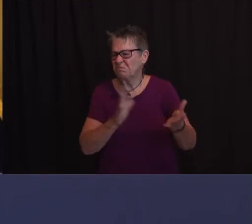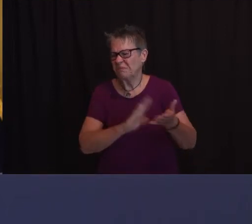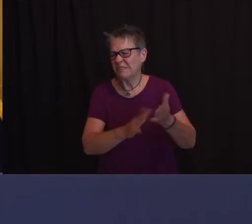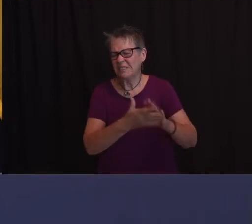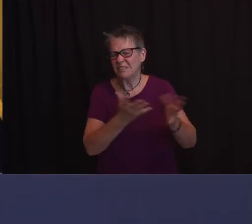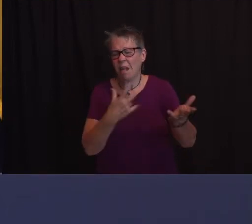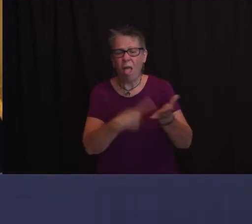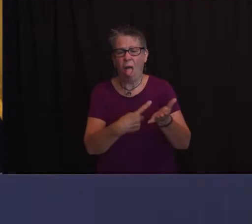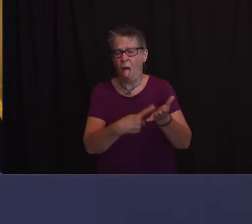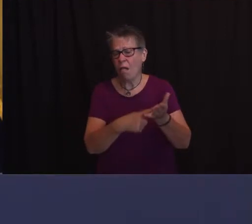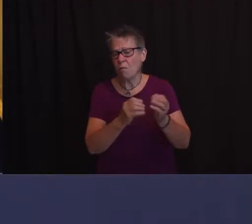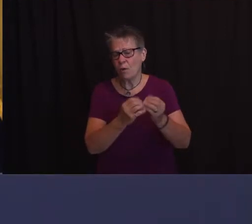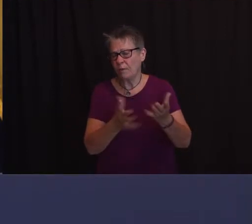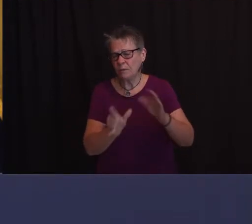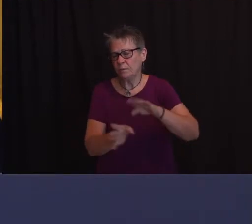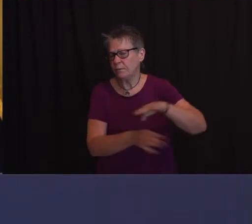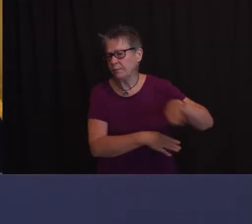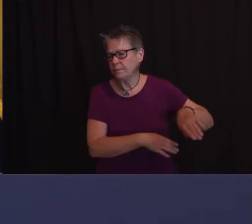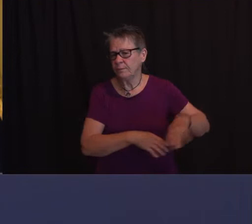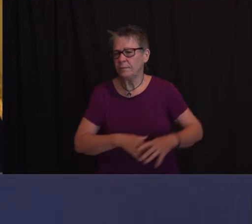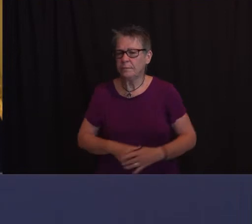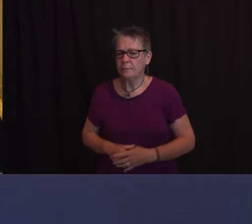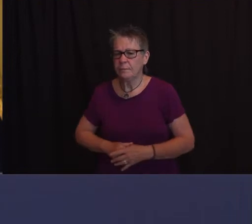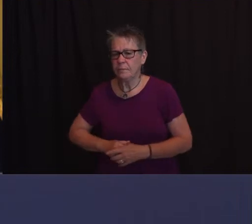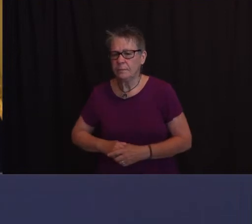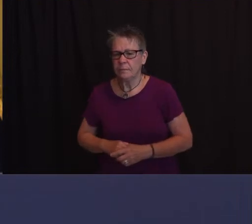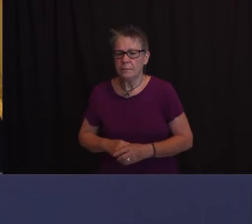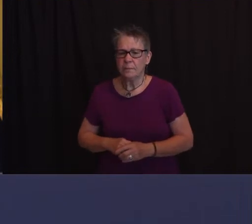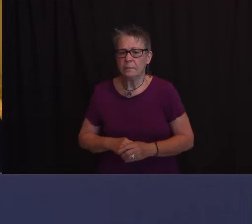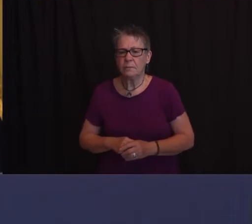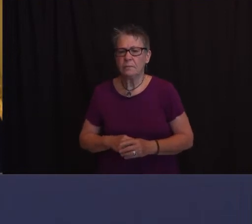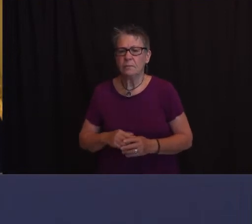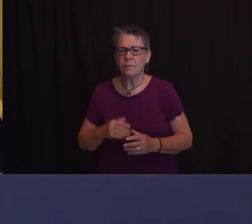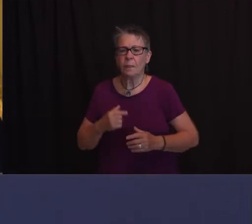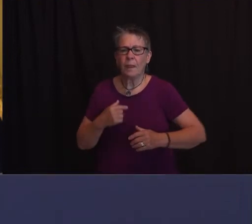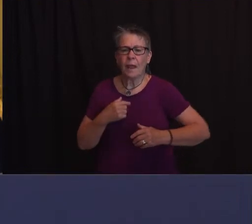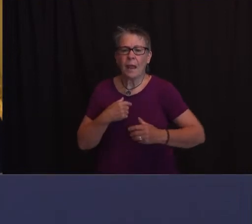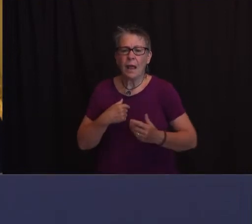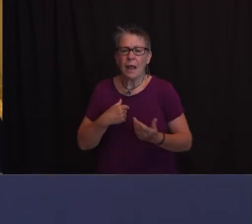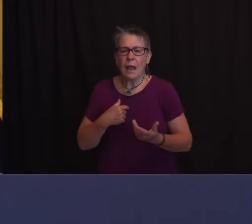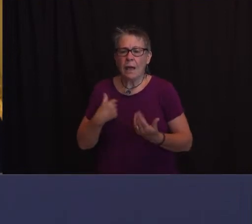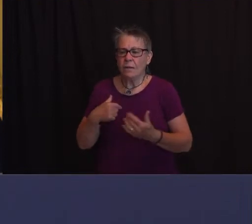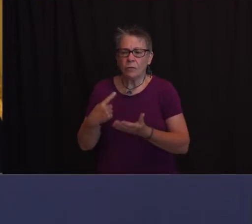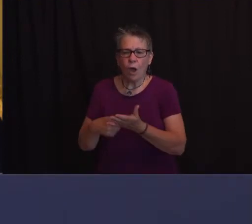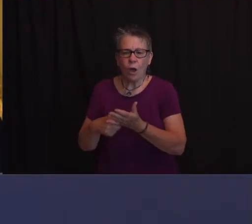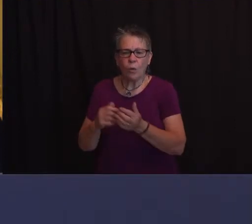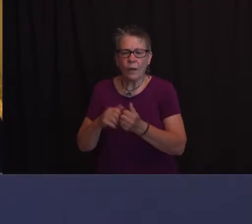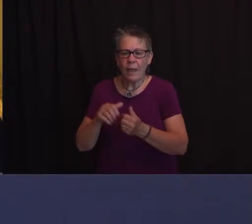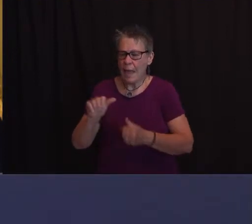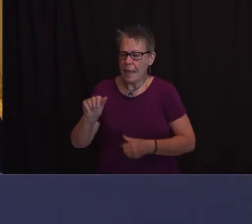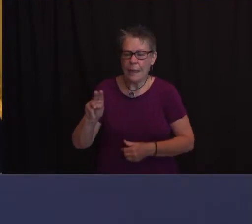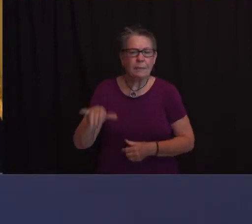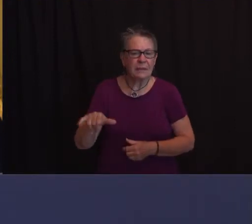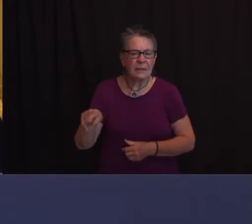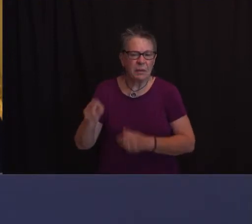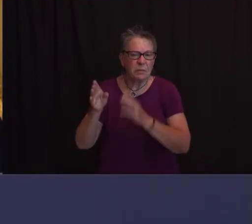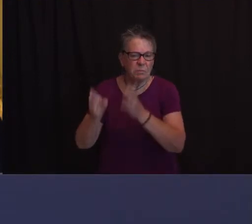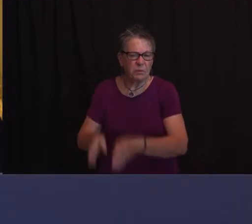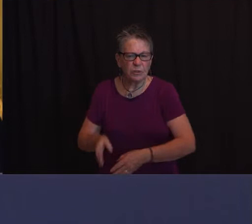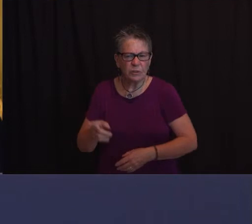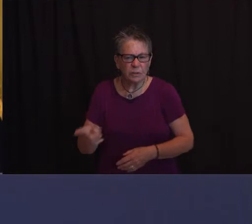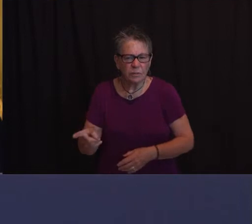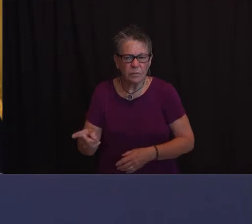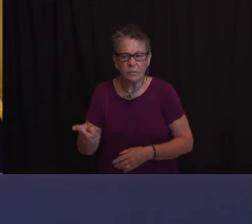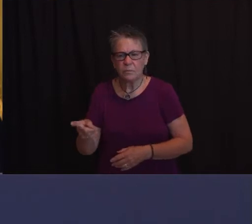I speak to Amy a lot. I haven't spoken to her in the past number of weeks, so I'll leave those conversations